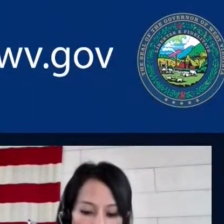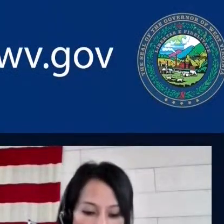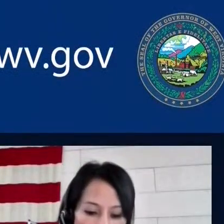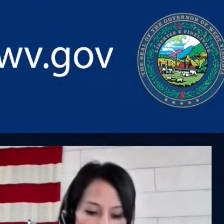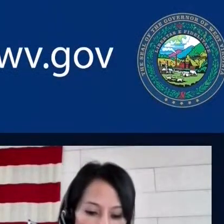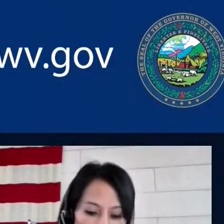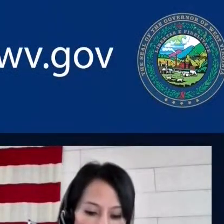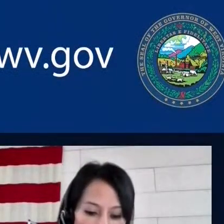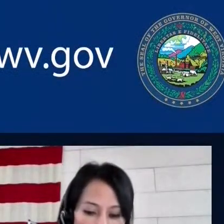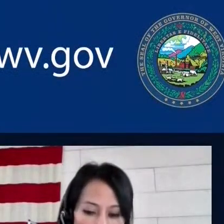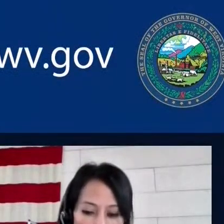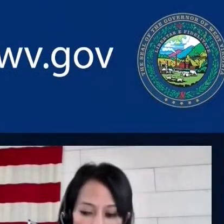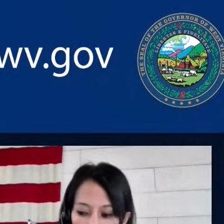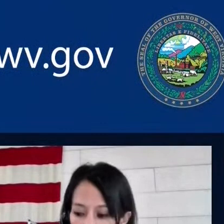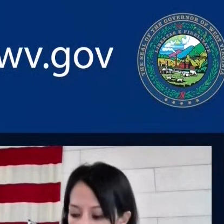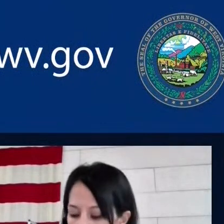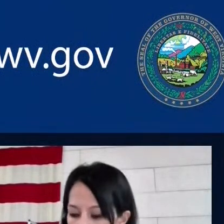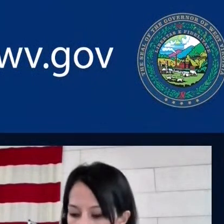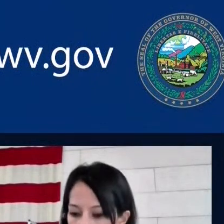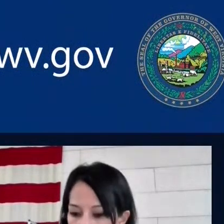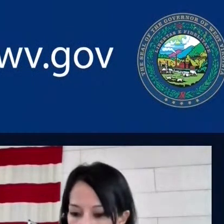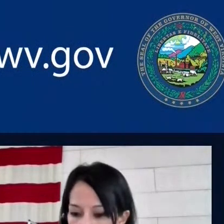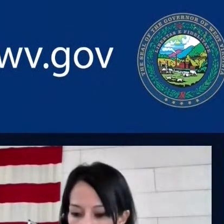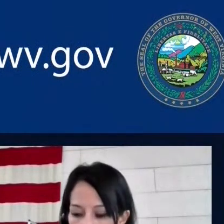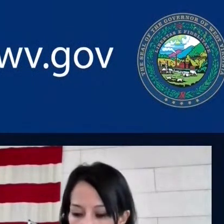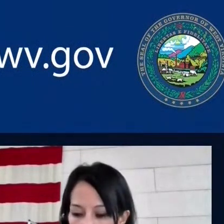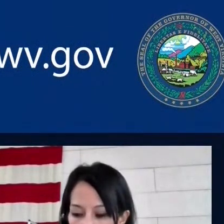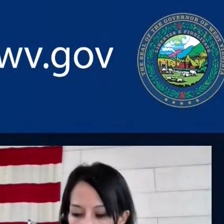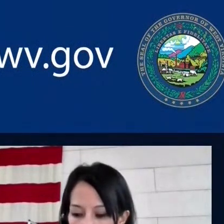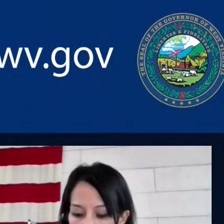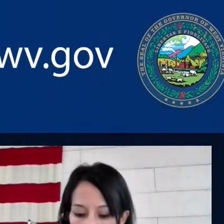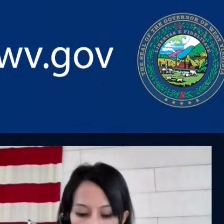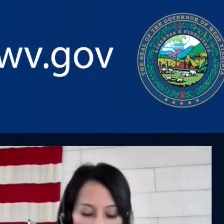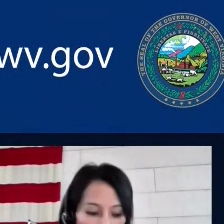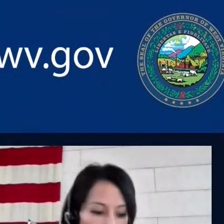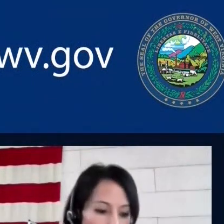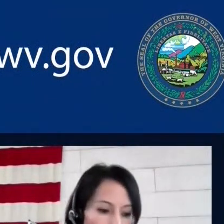Thank you, Governor. Let's now go to Dr. Clay Marsh, our coronavirus czar.